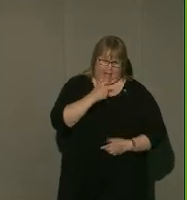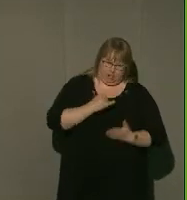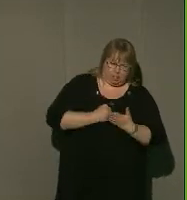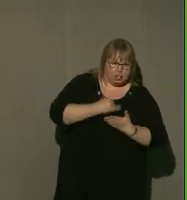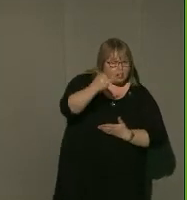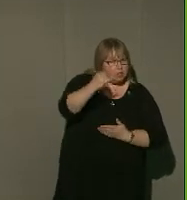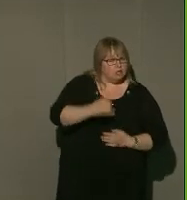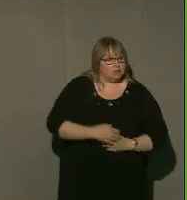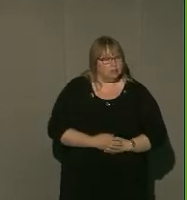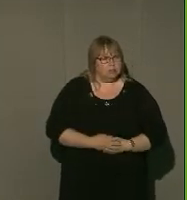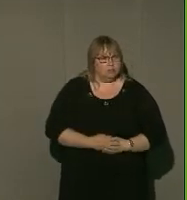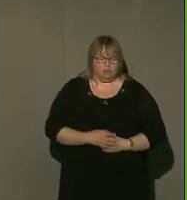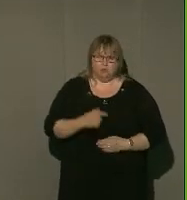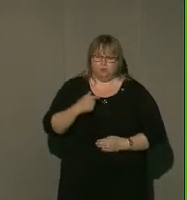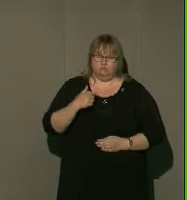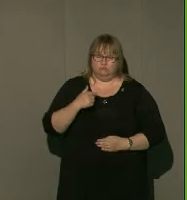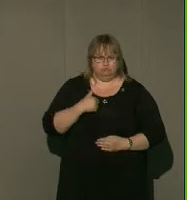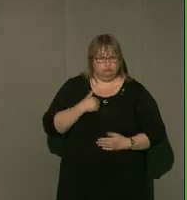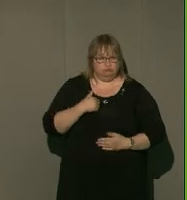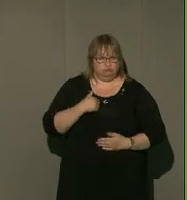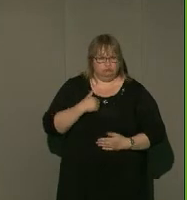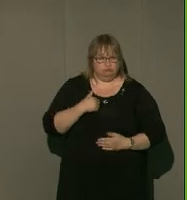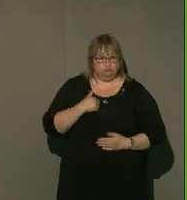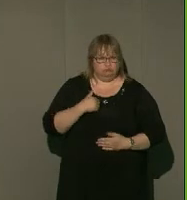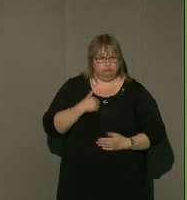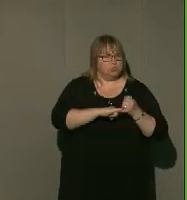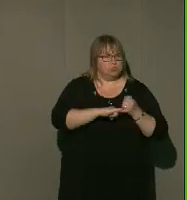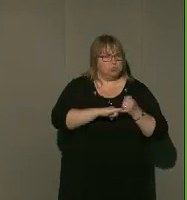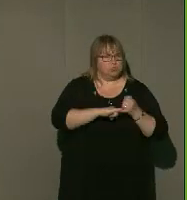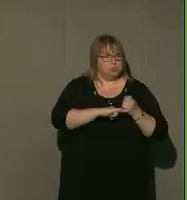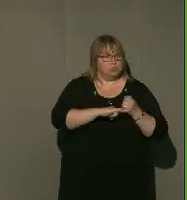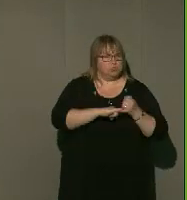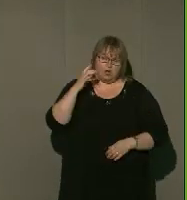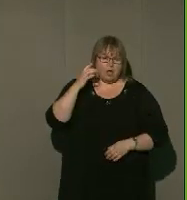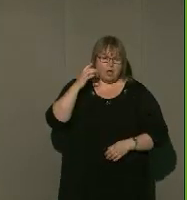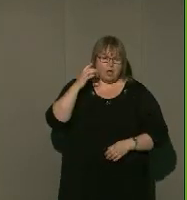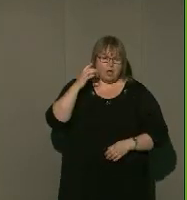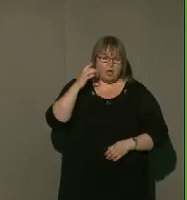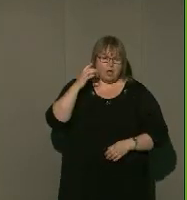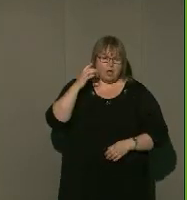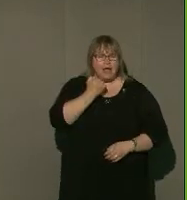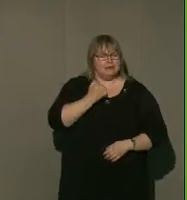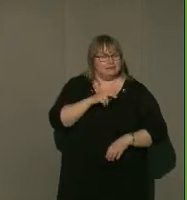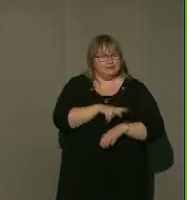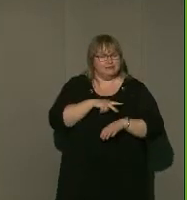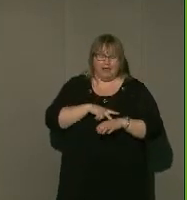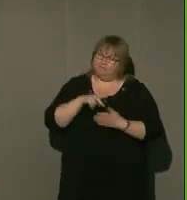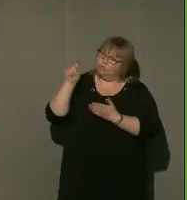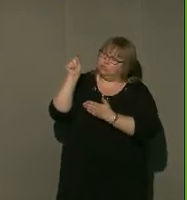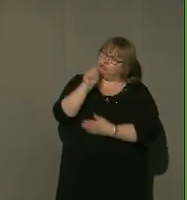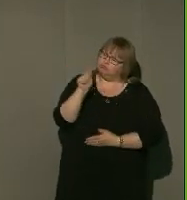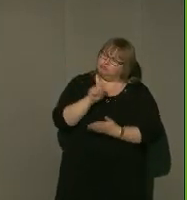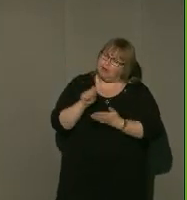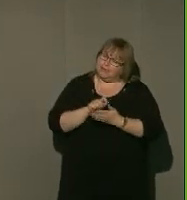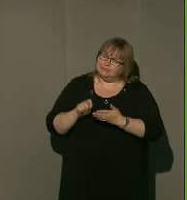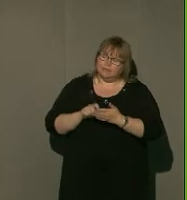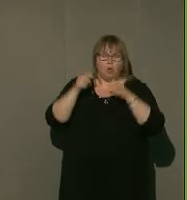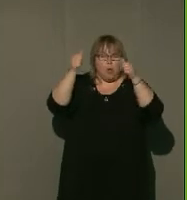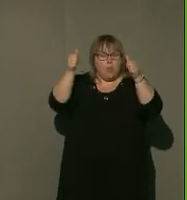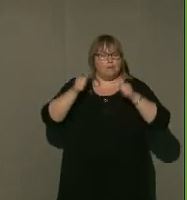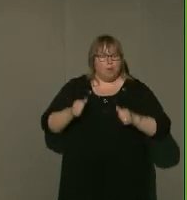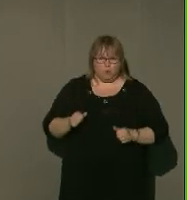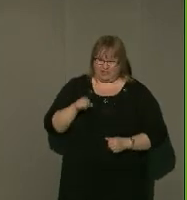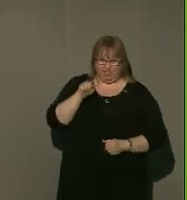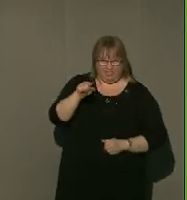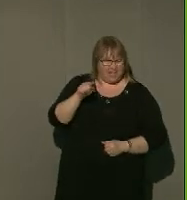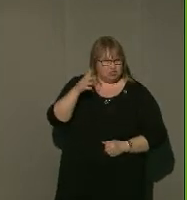The party rejects the assertion by Sandwell College that a black member of staff writing in pen on a Prevent strategy poster that it was